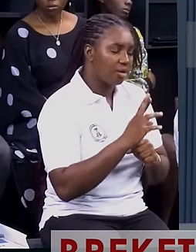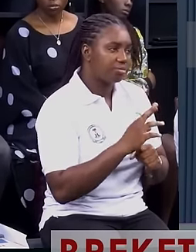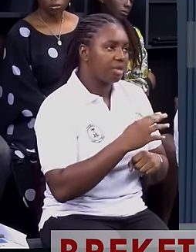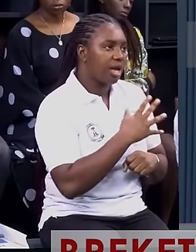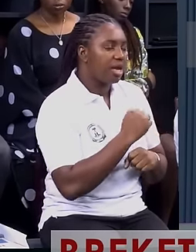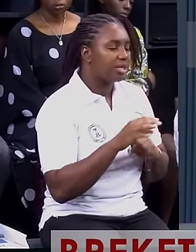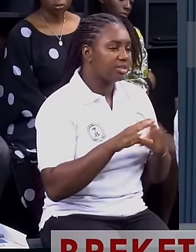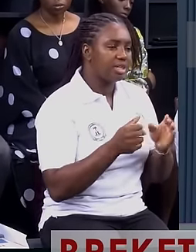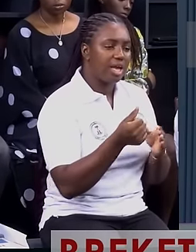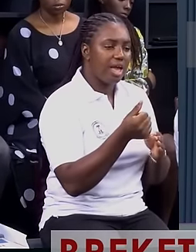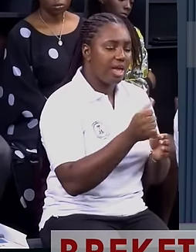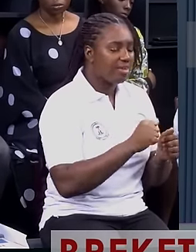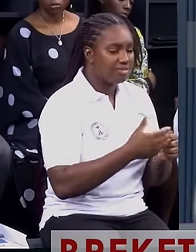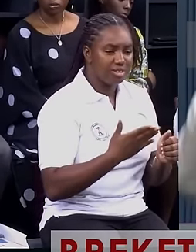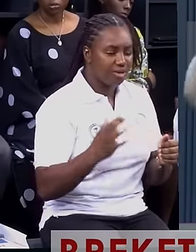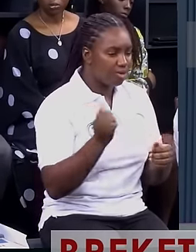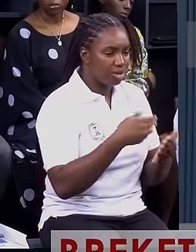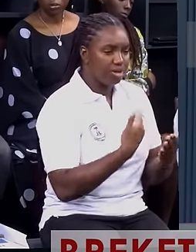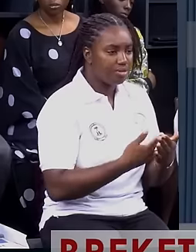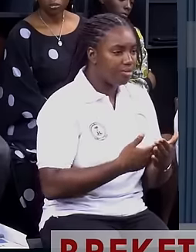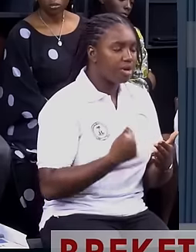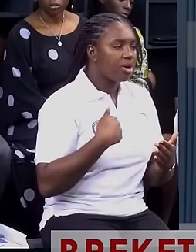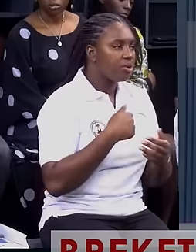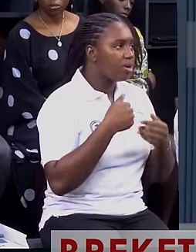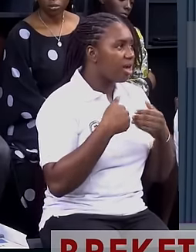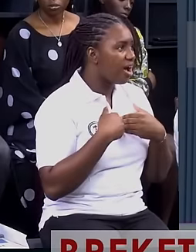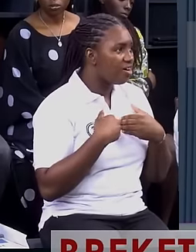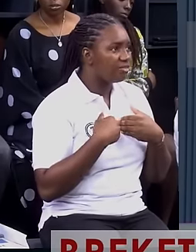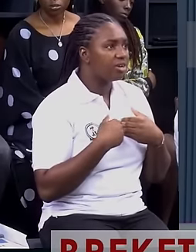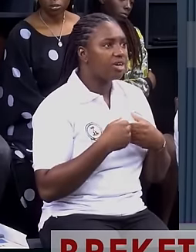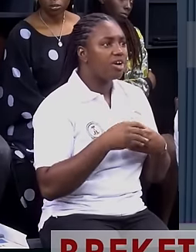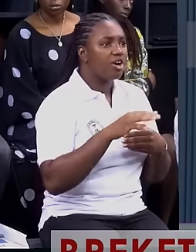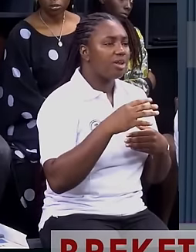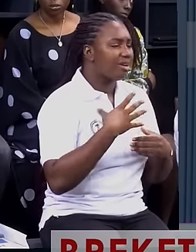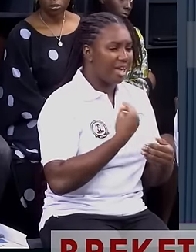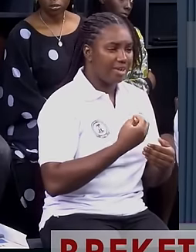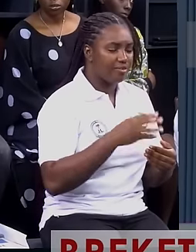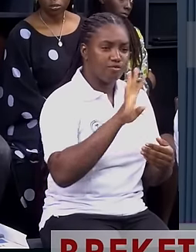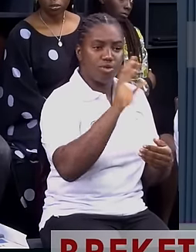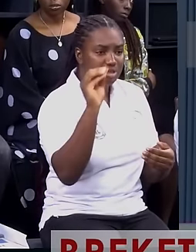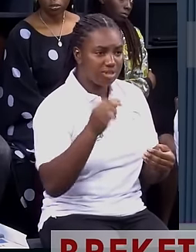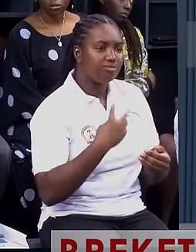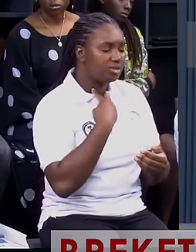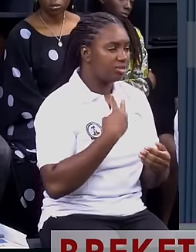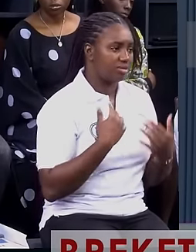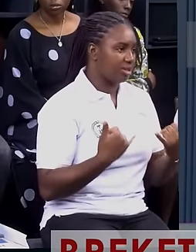everything, collected money, and we have over 40 victims as we speak now, sir.